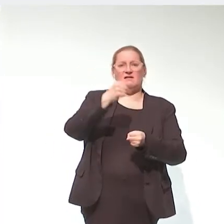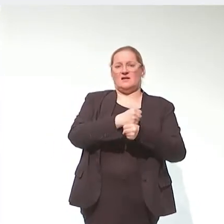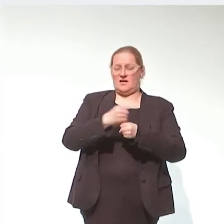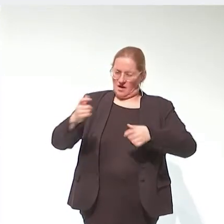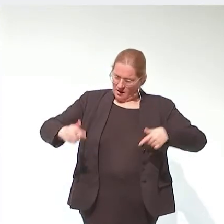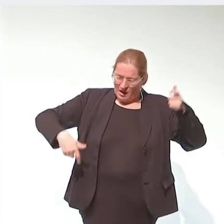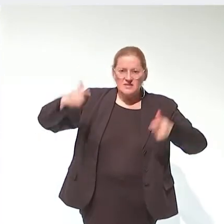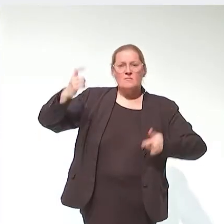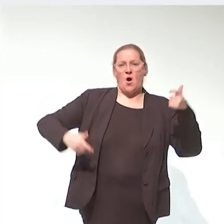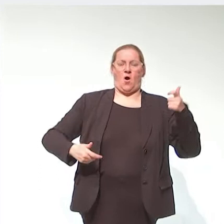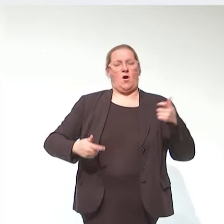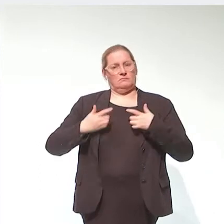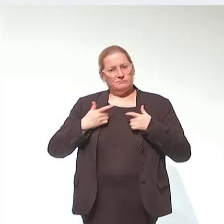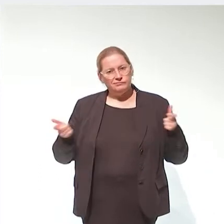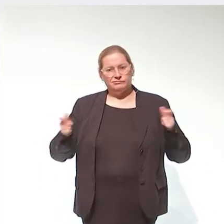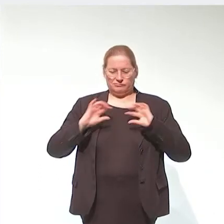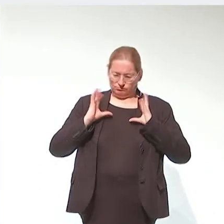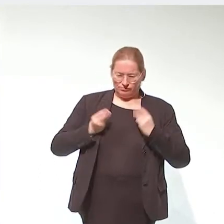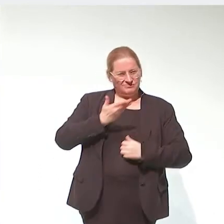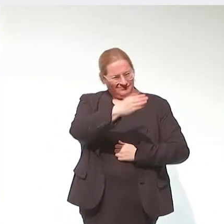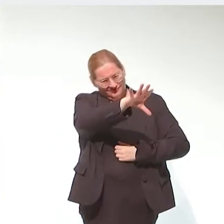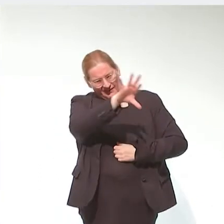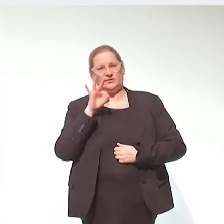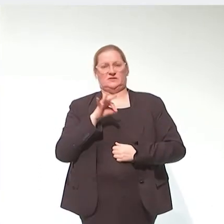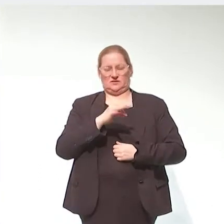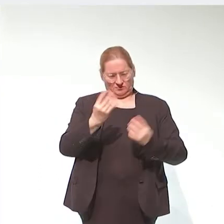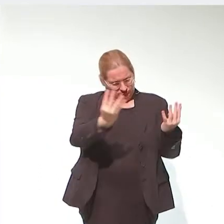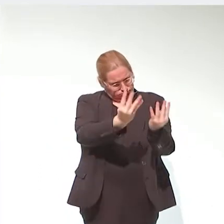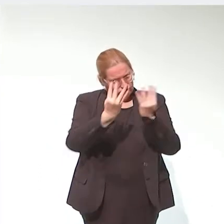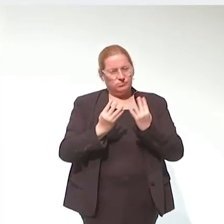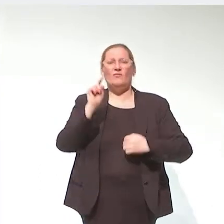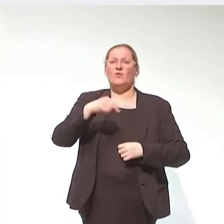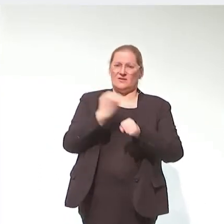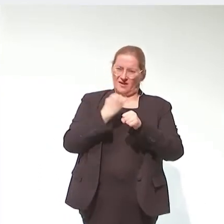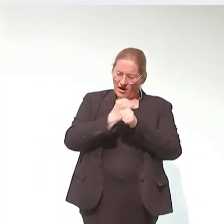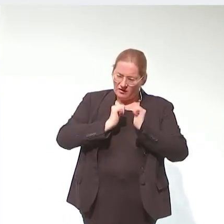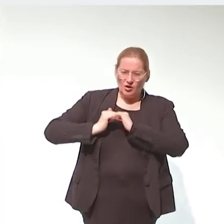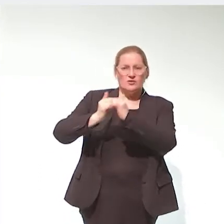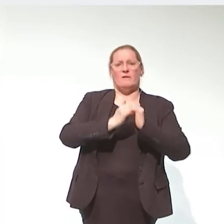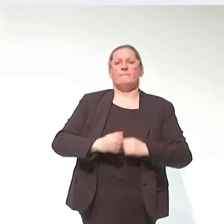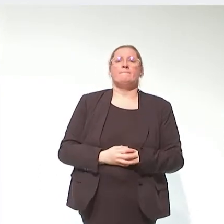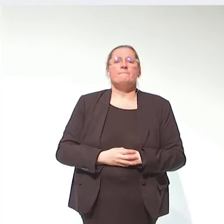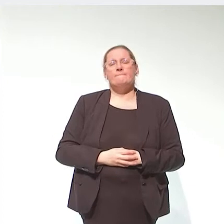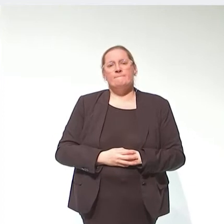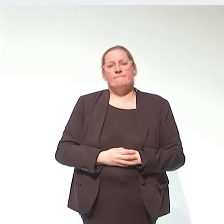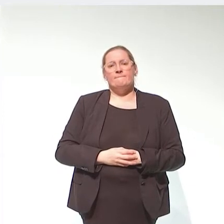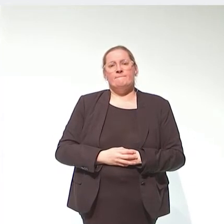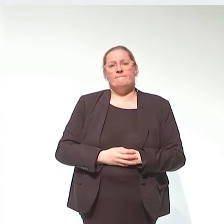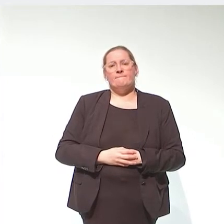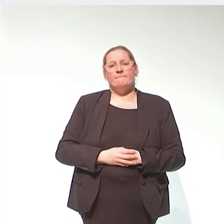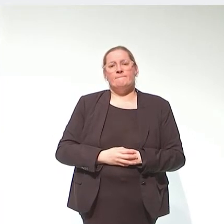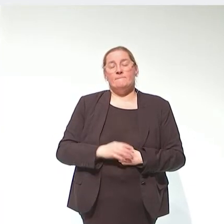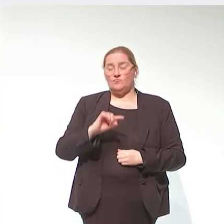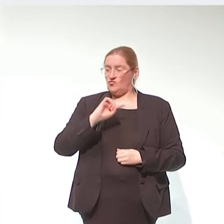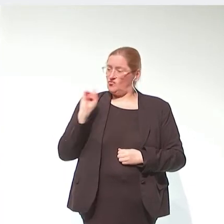together. There's a wealth of knowledge in each of our countries. We've heard here today how many ideas that are from the different member